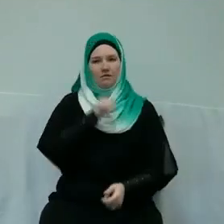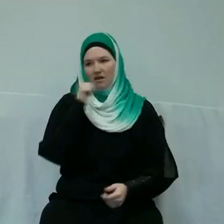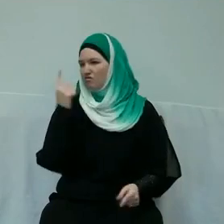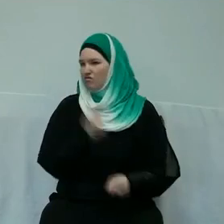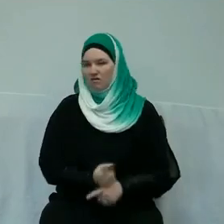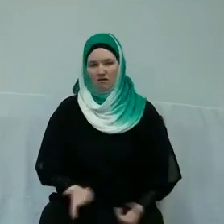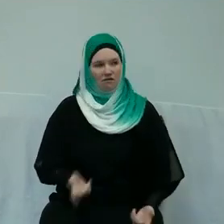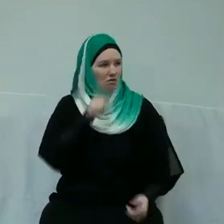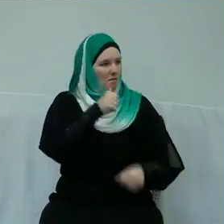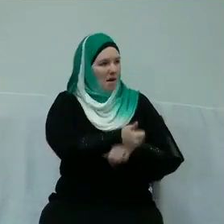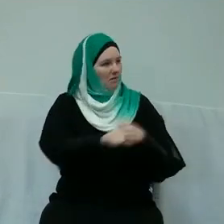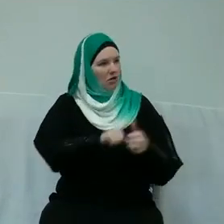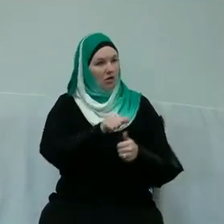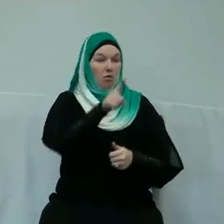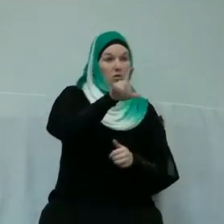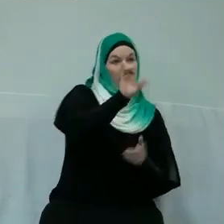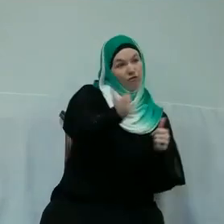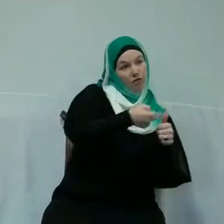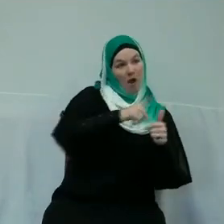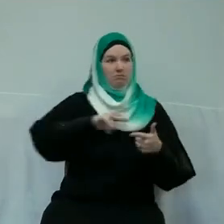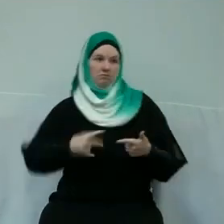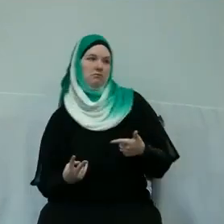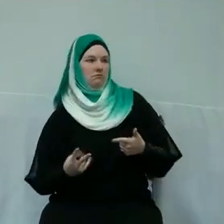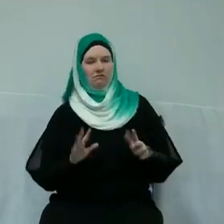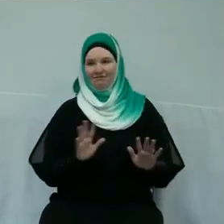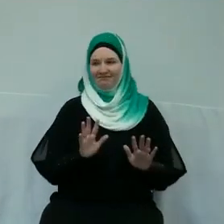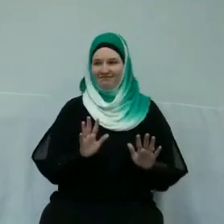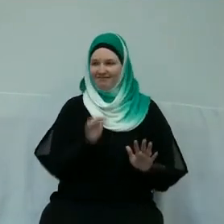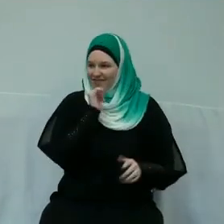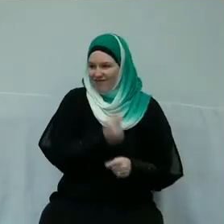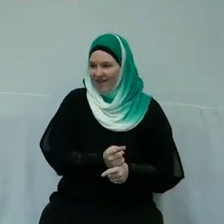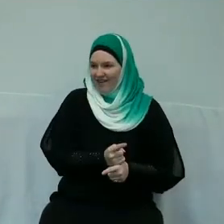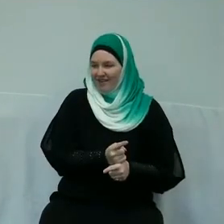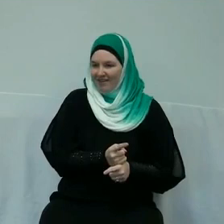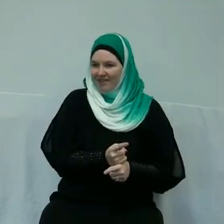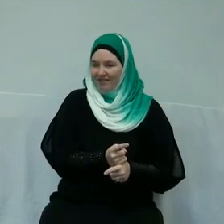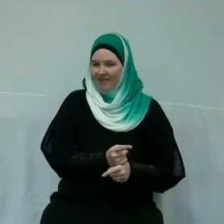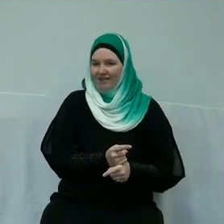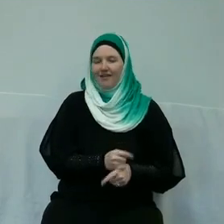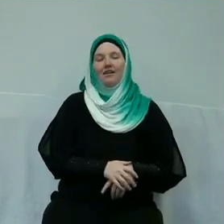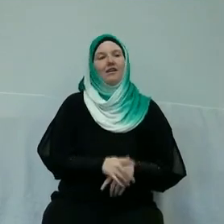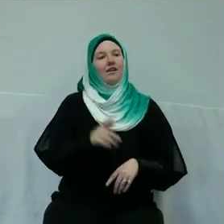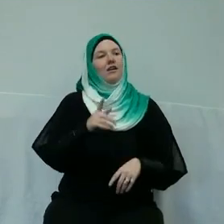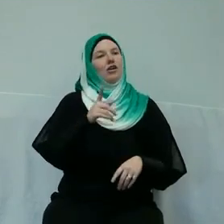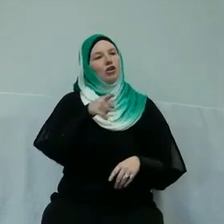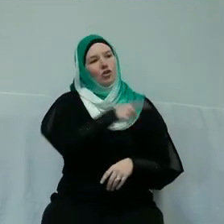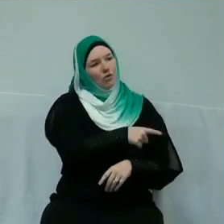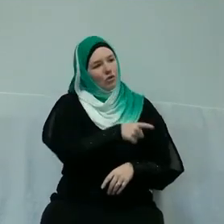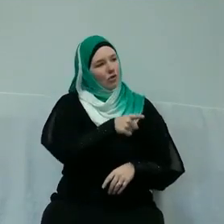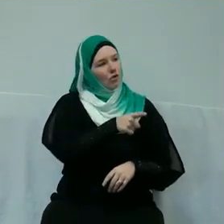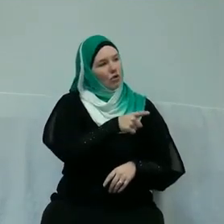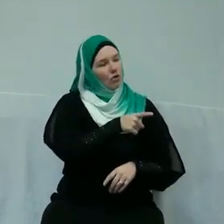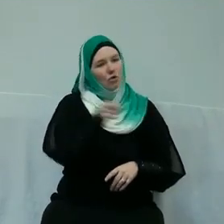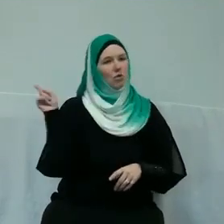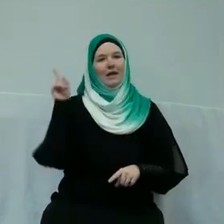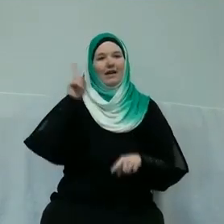unjust, except if you are following your whims, and we are prohibited from living according to